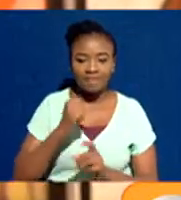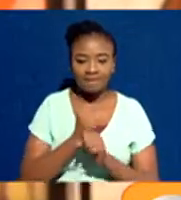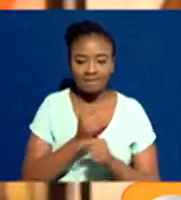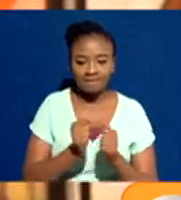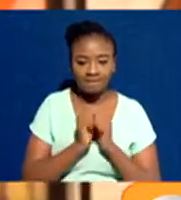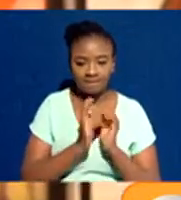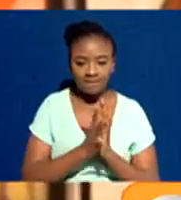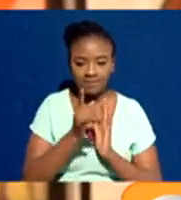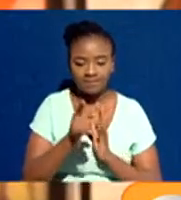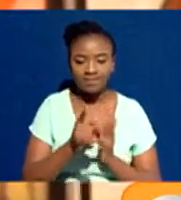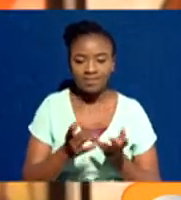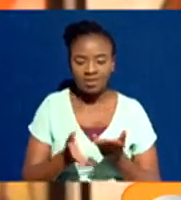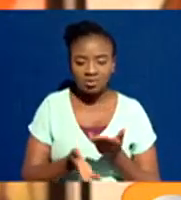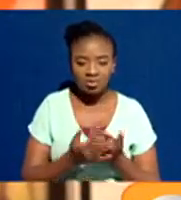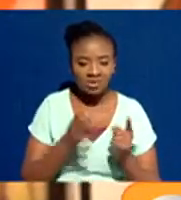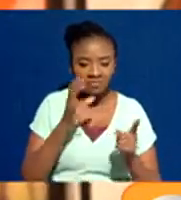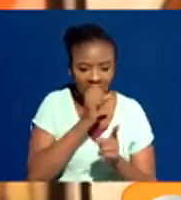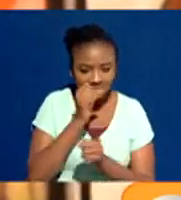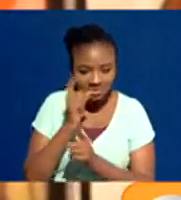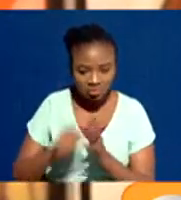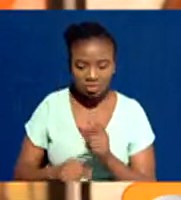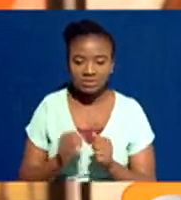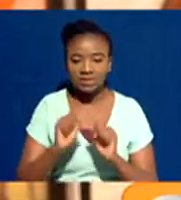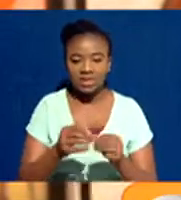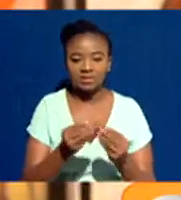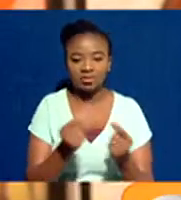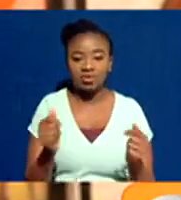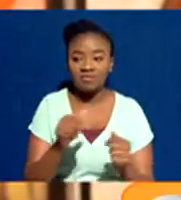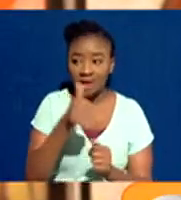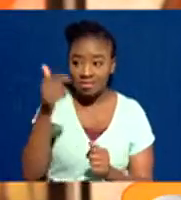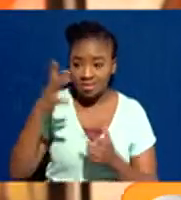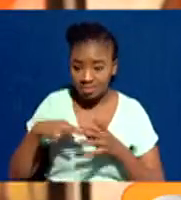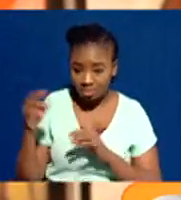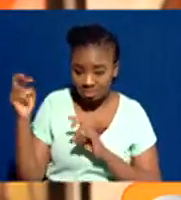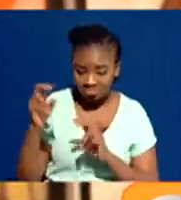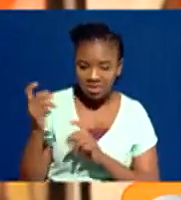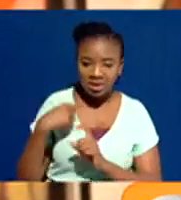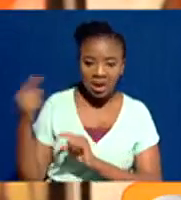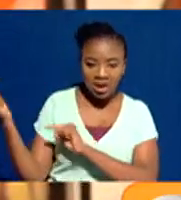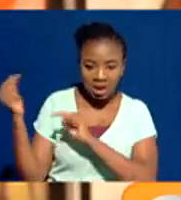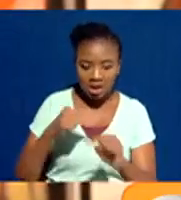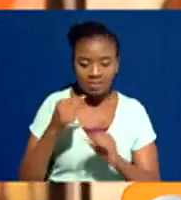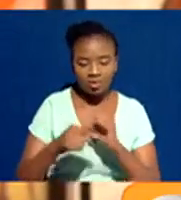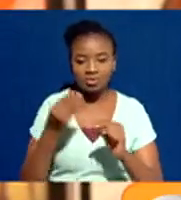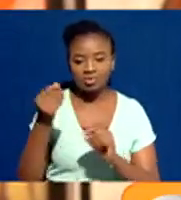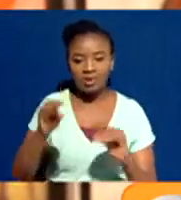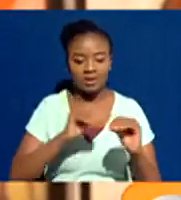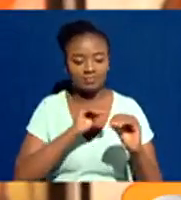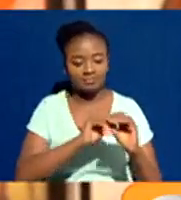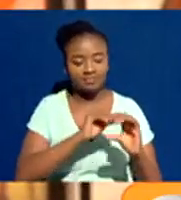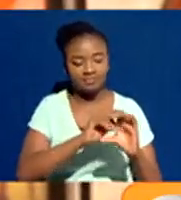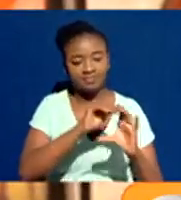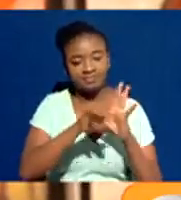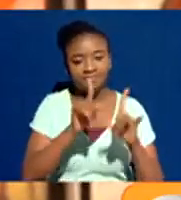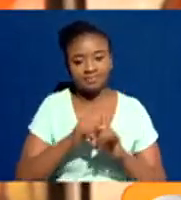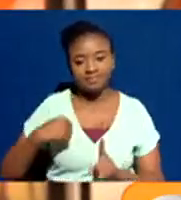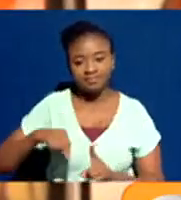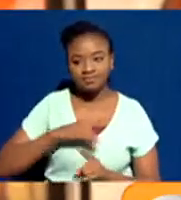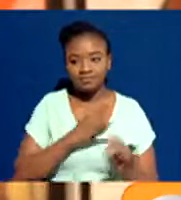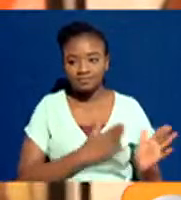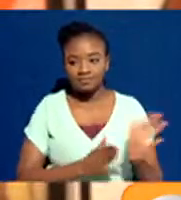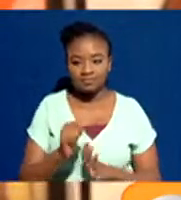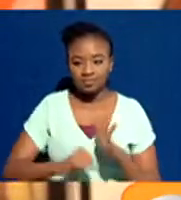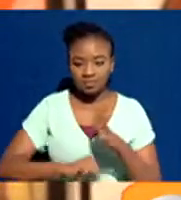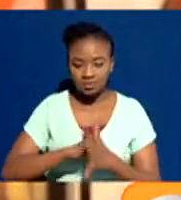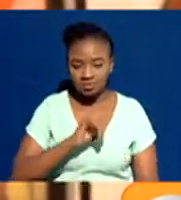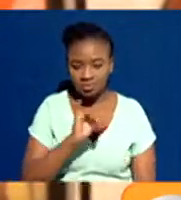to create the structures that will be able to attract investors. And we plan to support it with